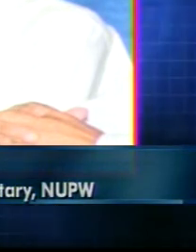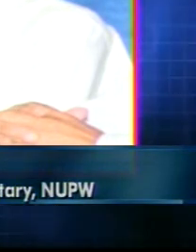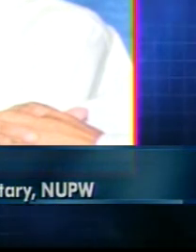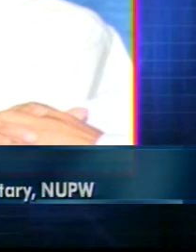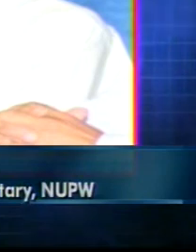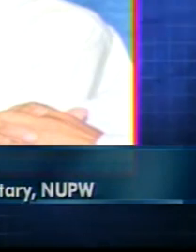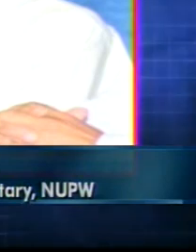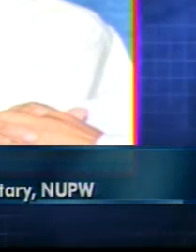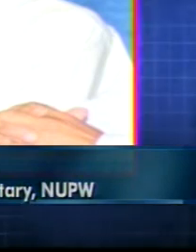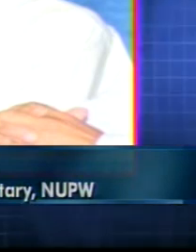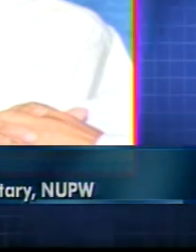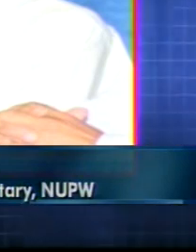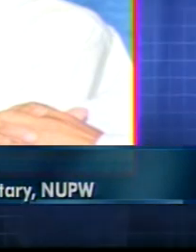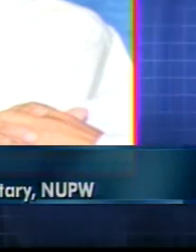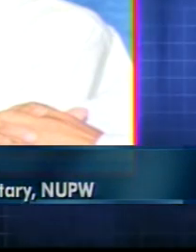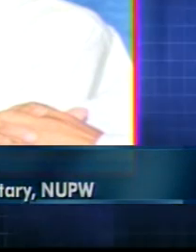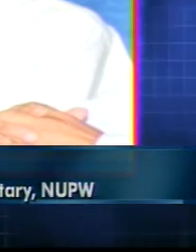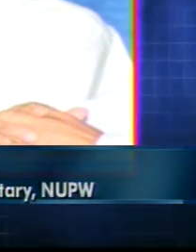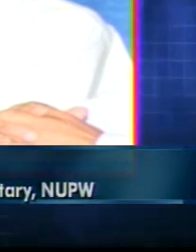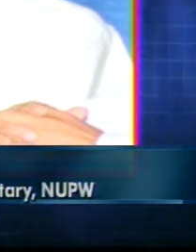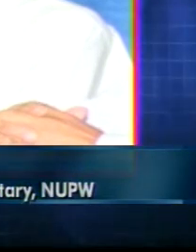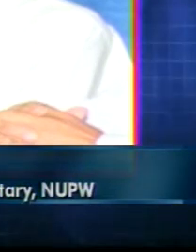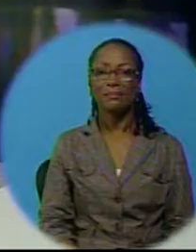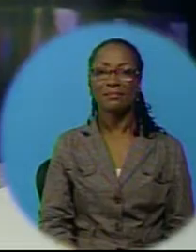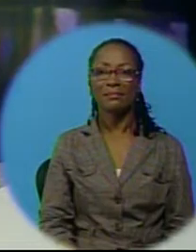do not intimidate workers.